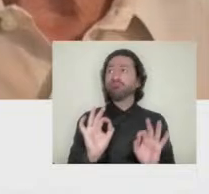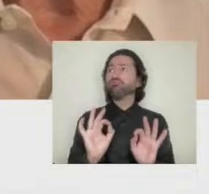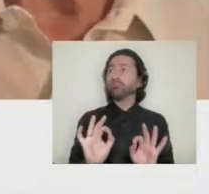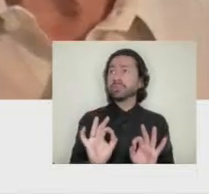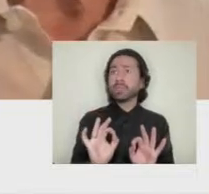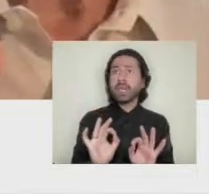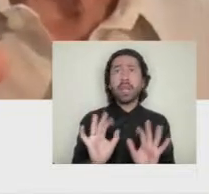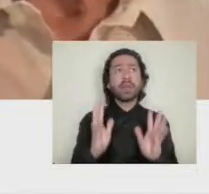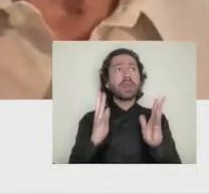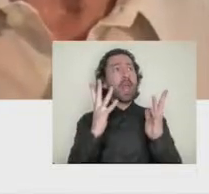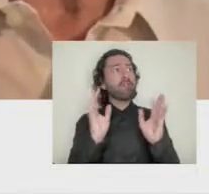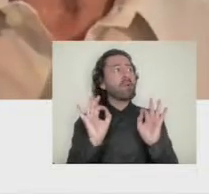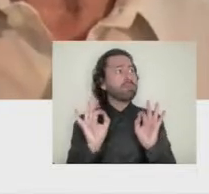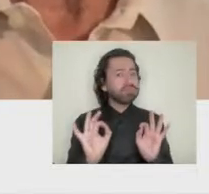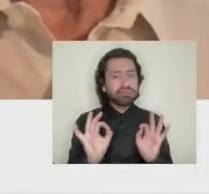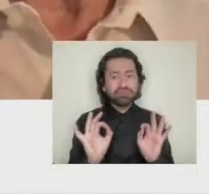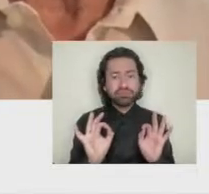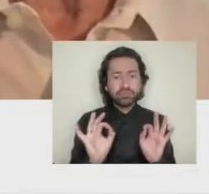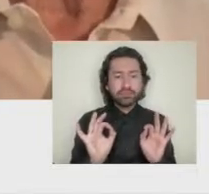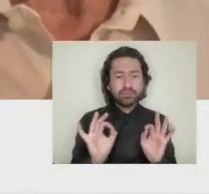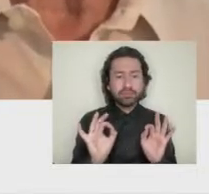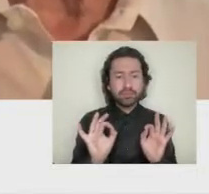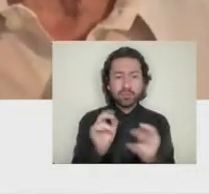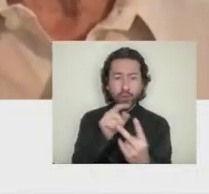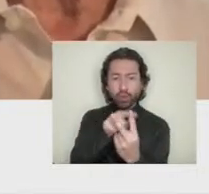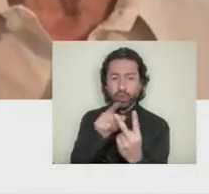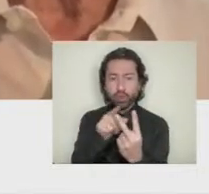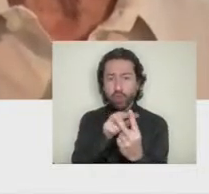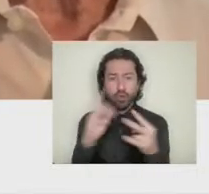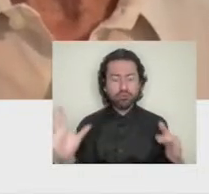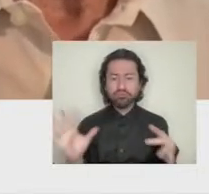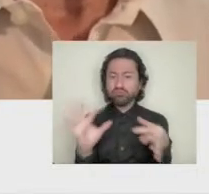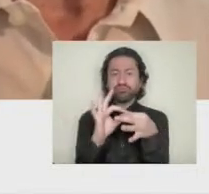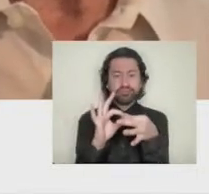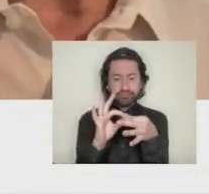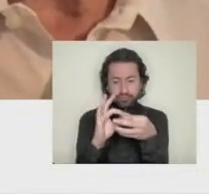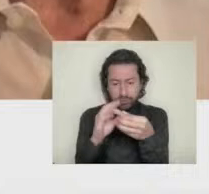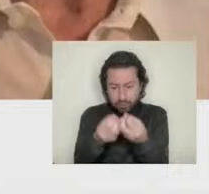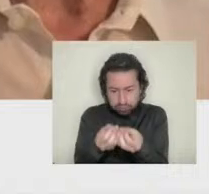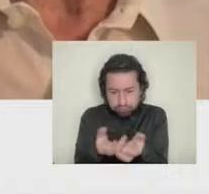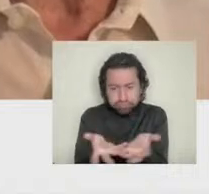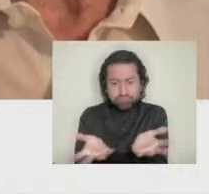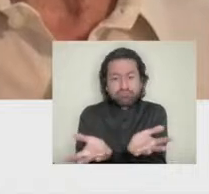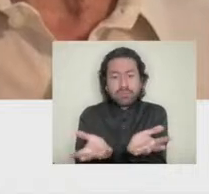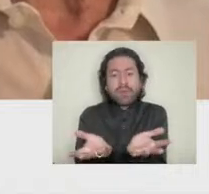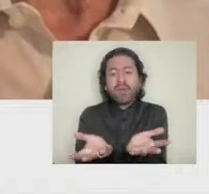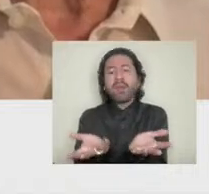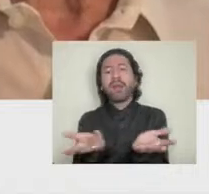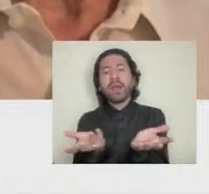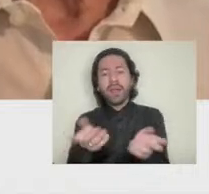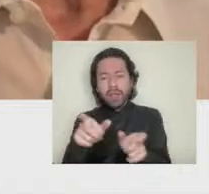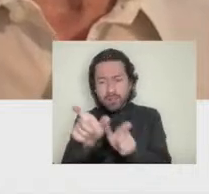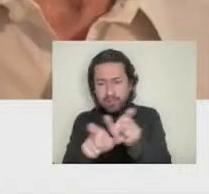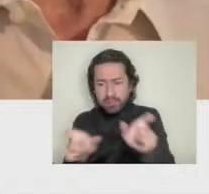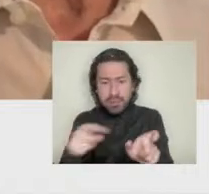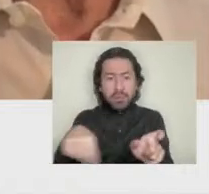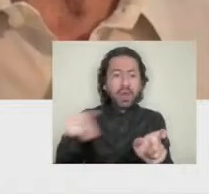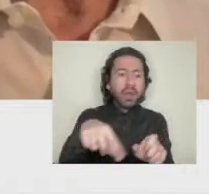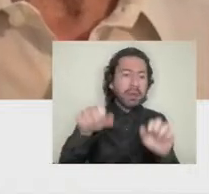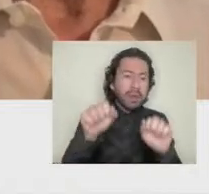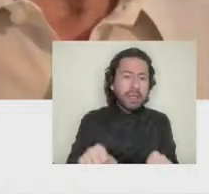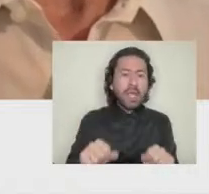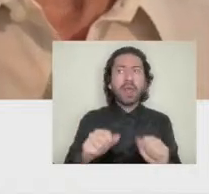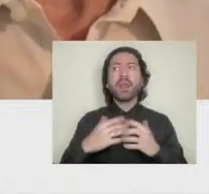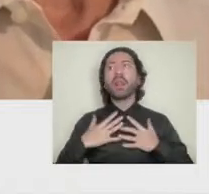the conditions for people to lead lives of dignity, and you will create the condition for better